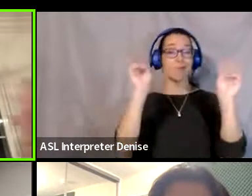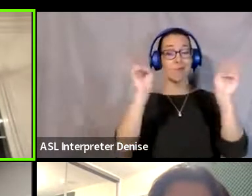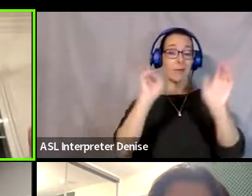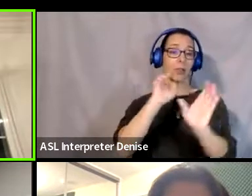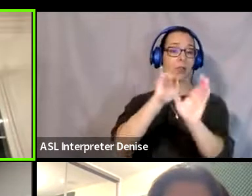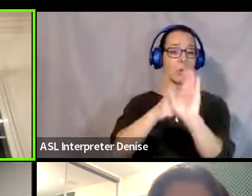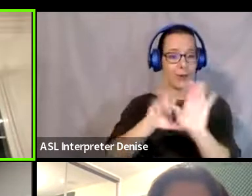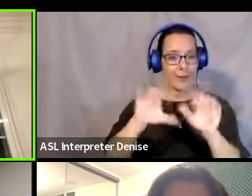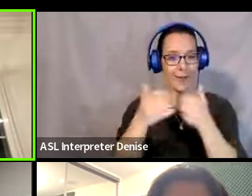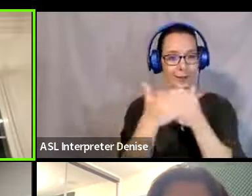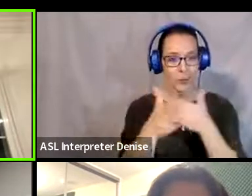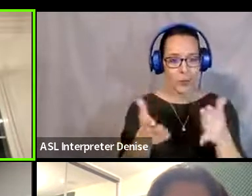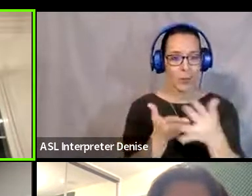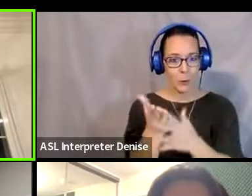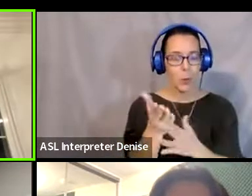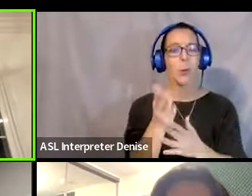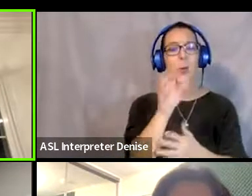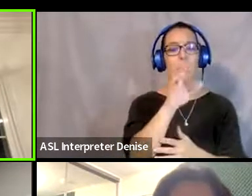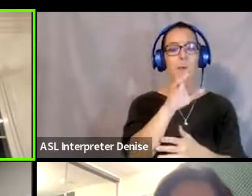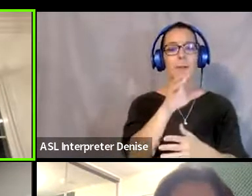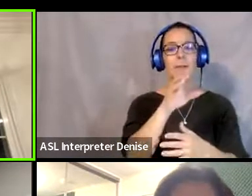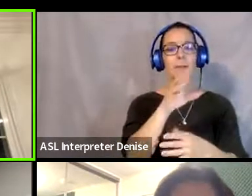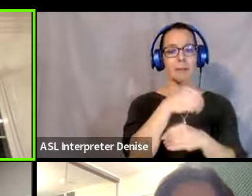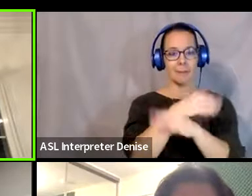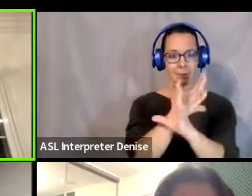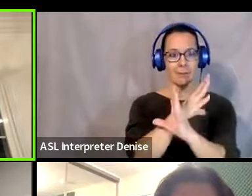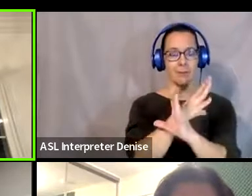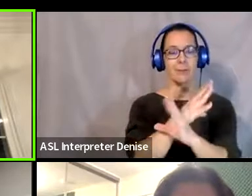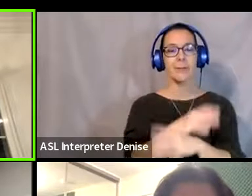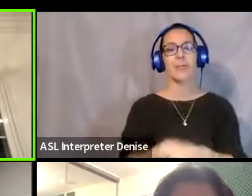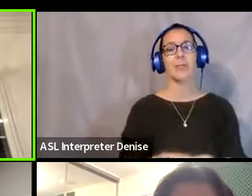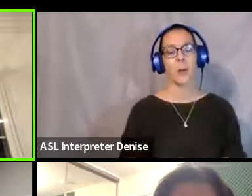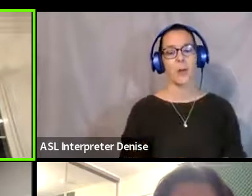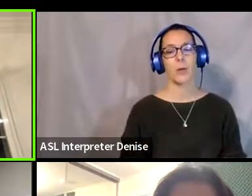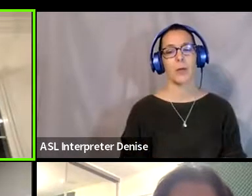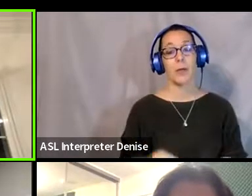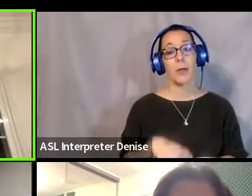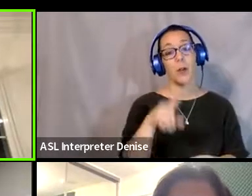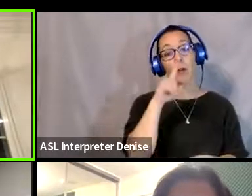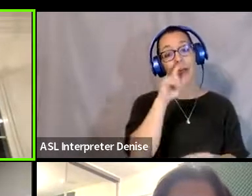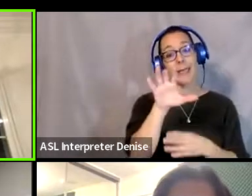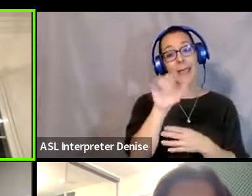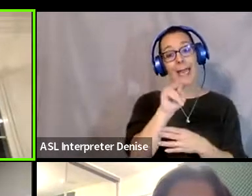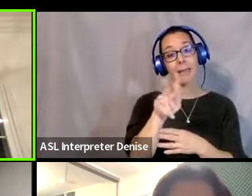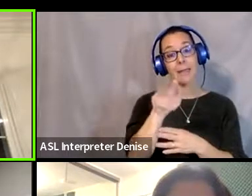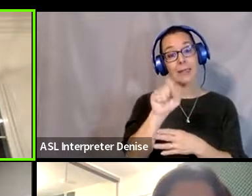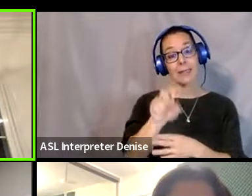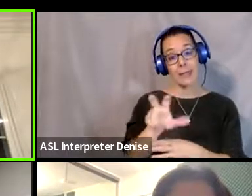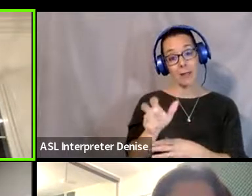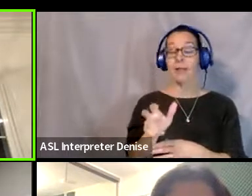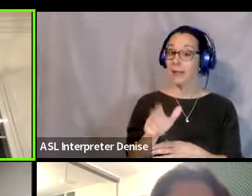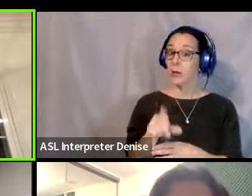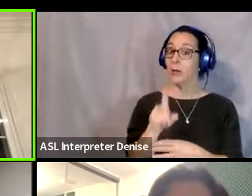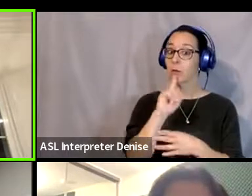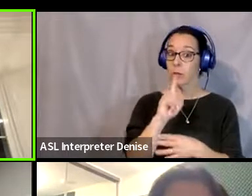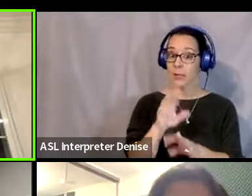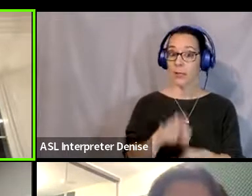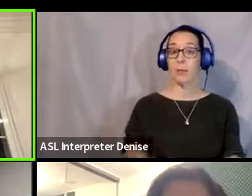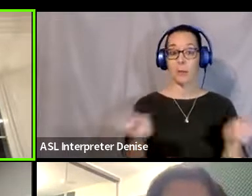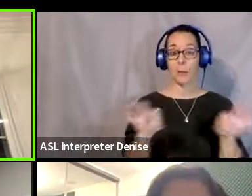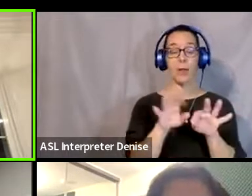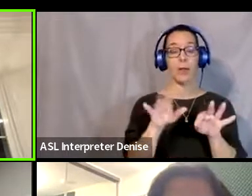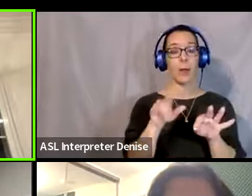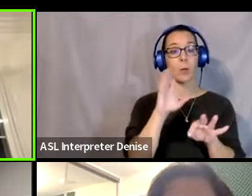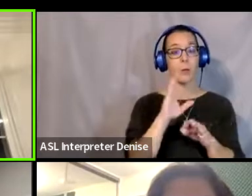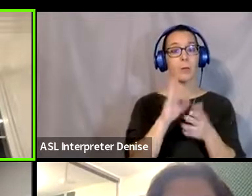the commitment to Canvas was a powerful one, and that's something that wasn't a drive-by initiative, but that's going to become part of the fabric